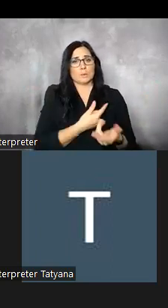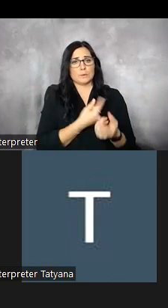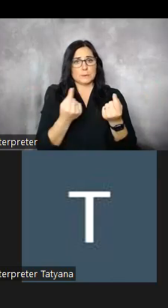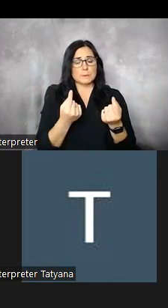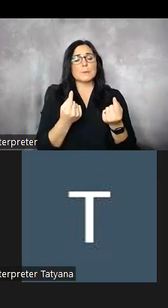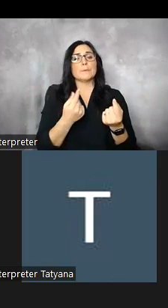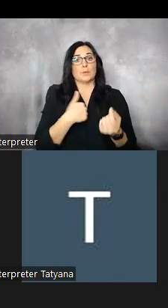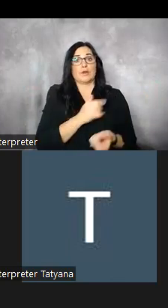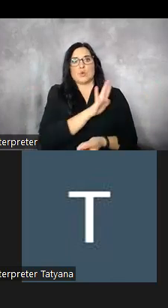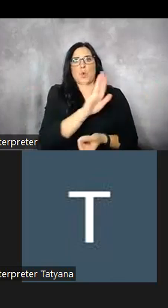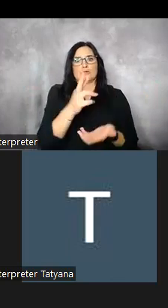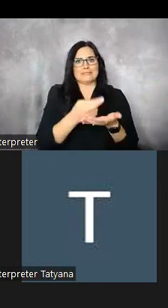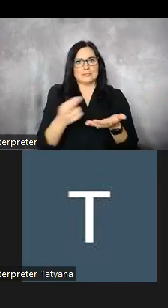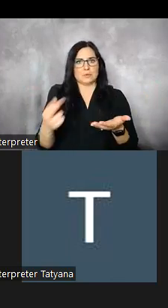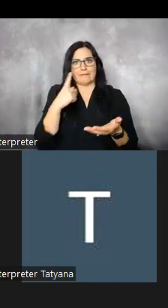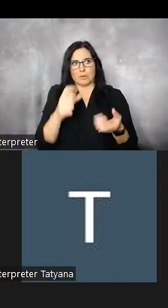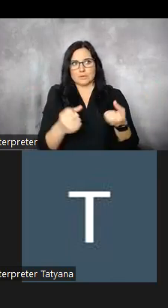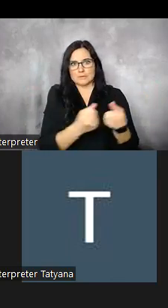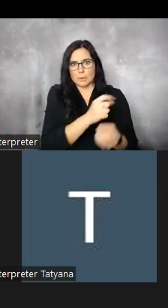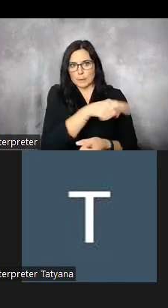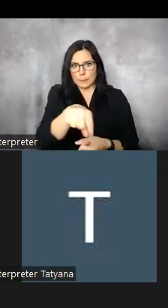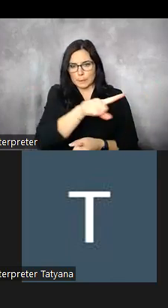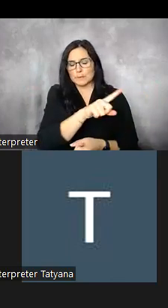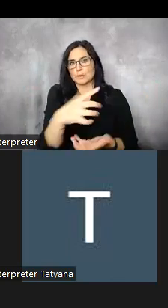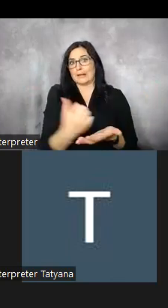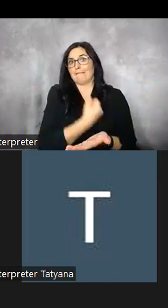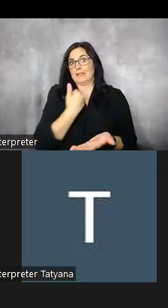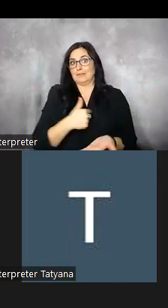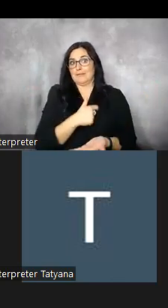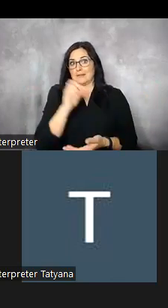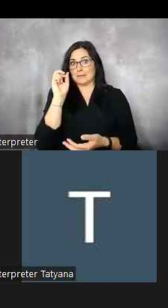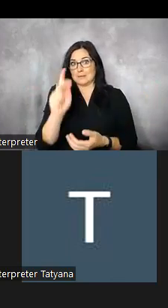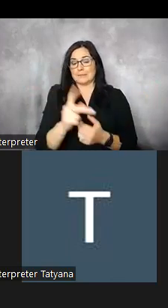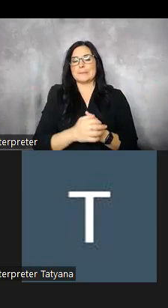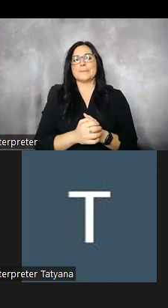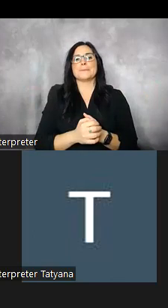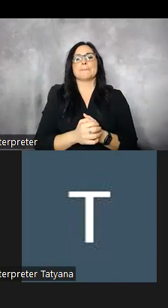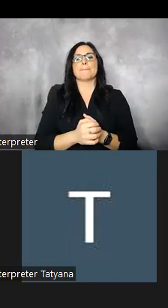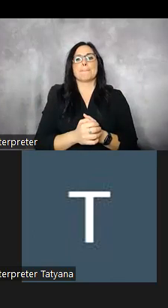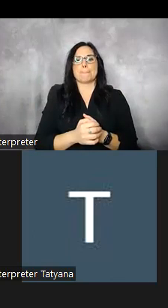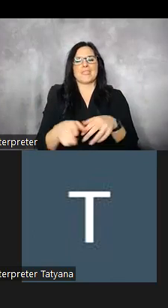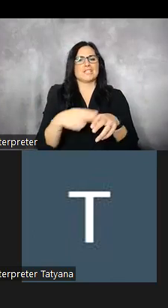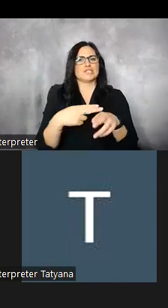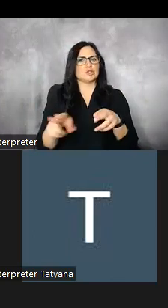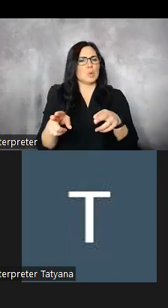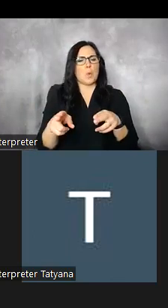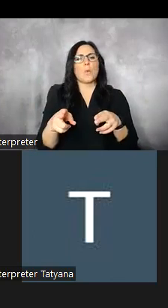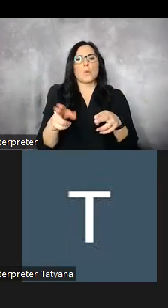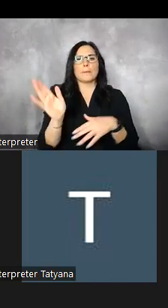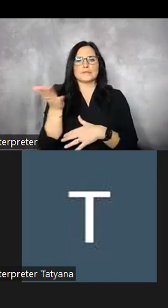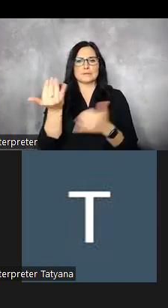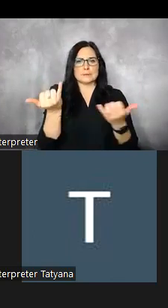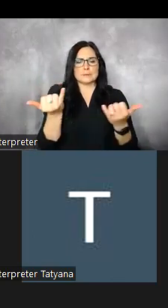our resources. It's there, it's for you guys. So we want to make sure you guys take advantage of it. So I'll just talk briefly. This is a pretty short